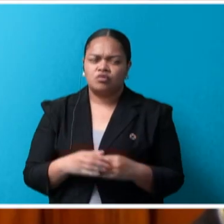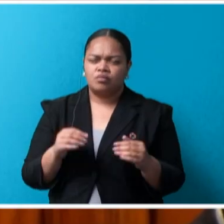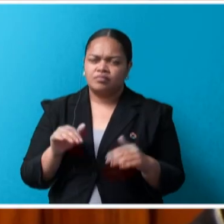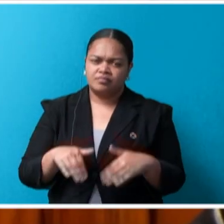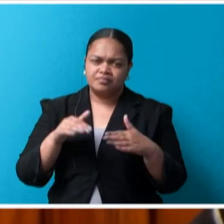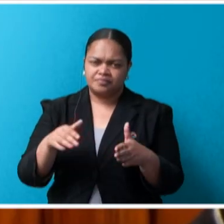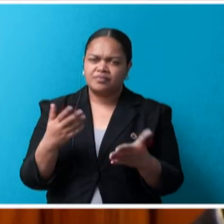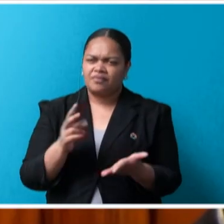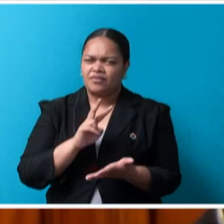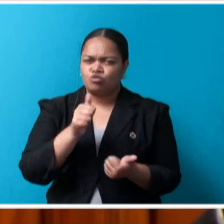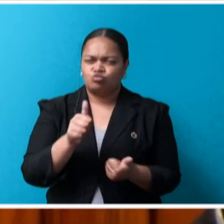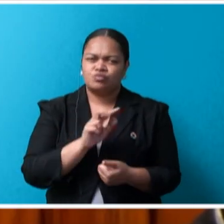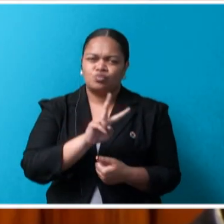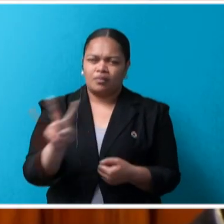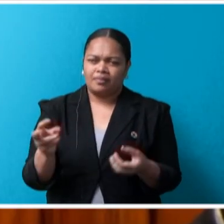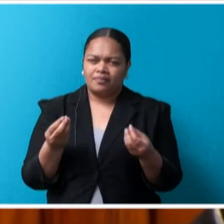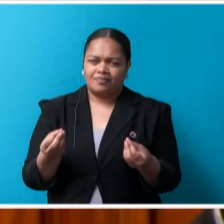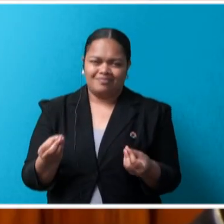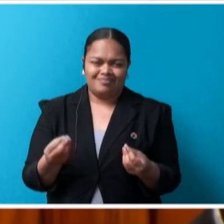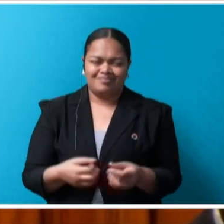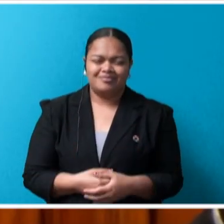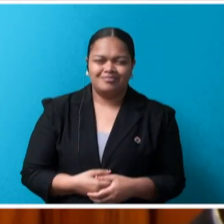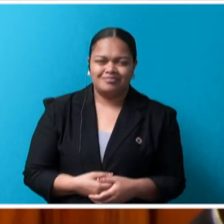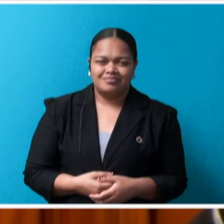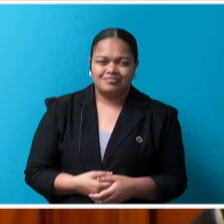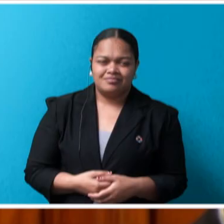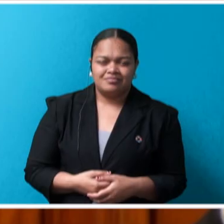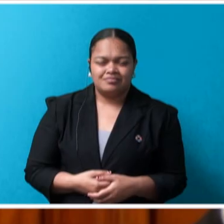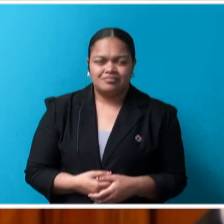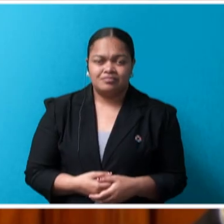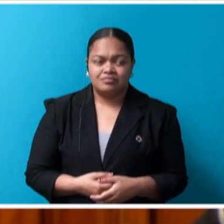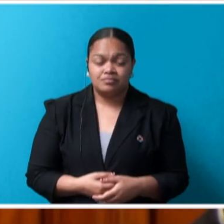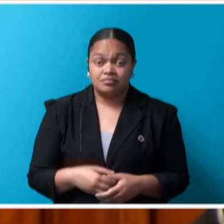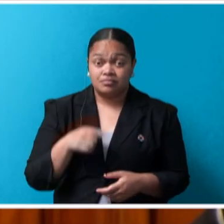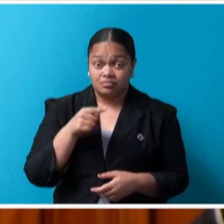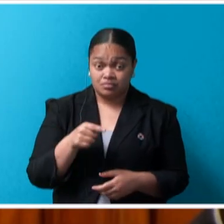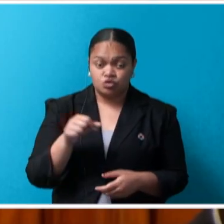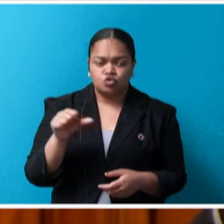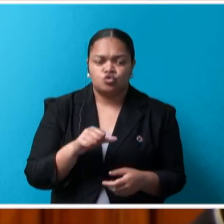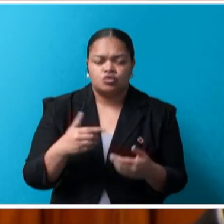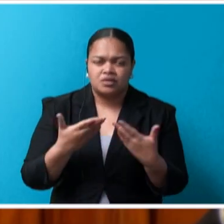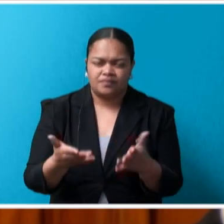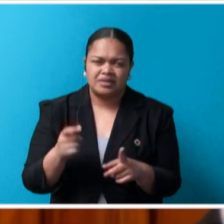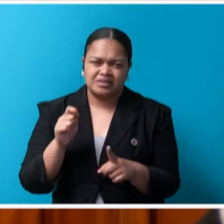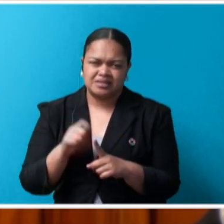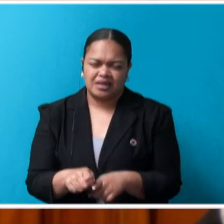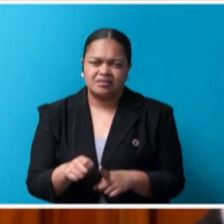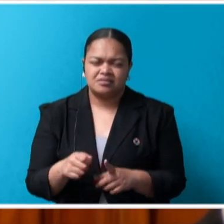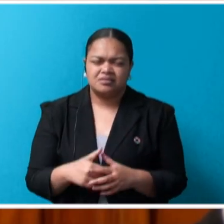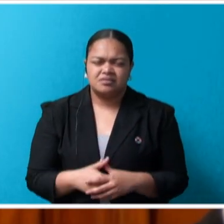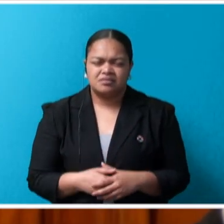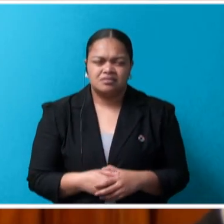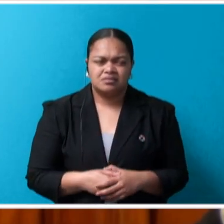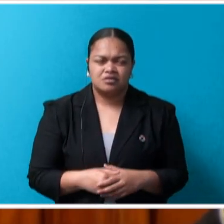addition. In addition, consideration should be given at targeted fiscal measures that